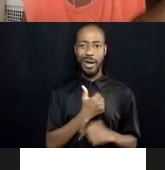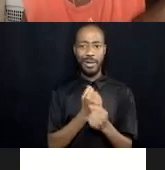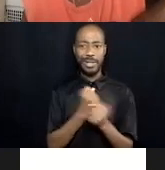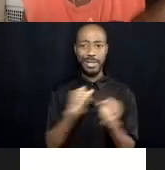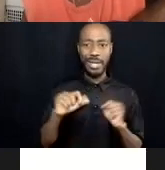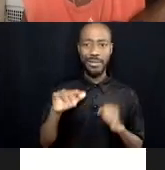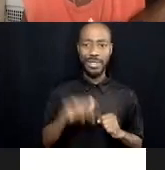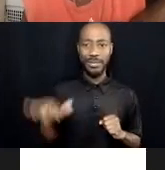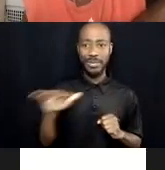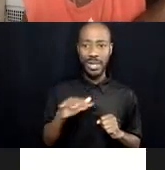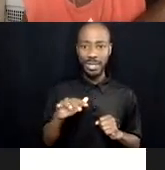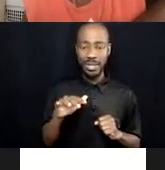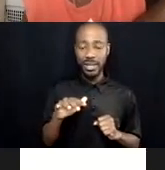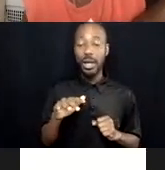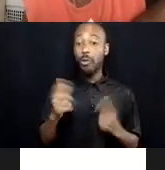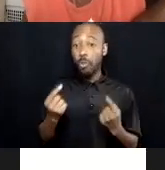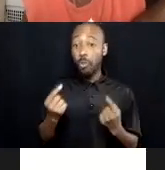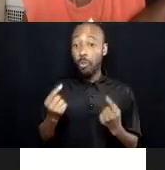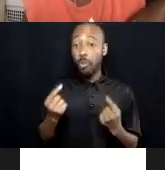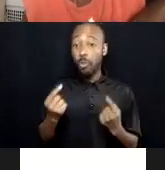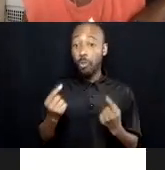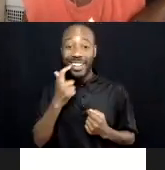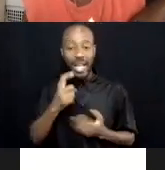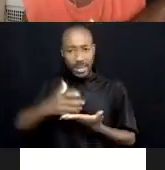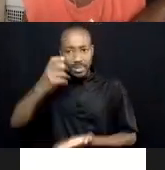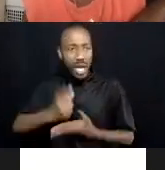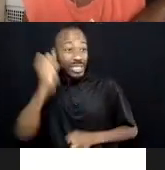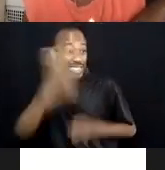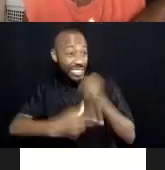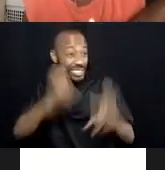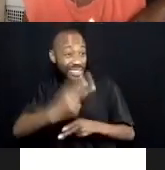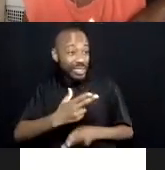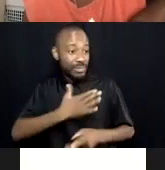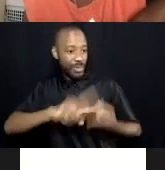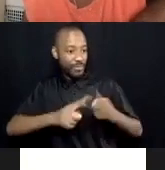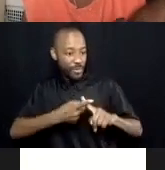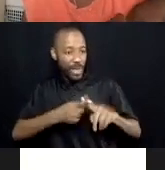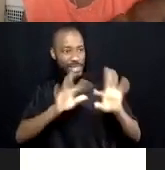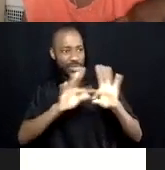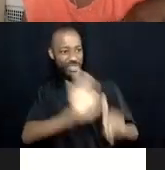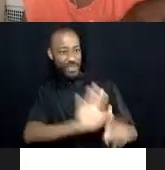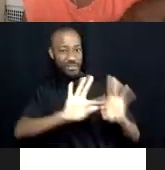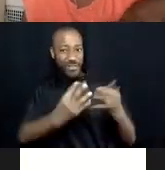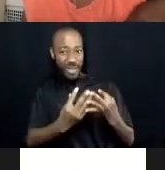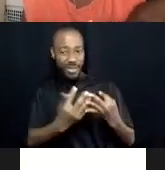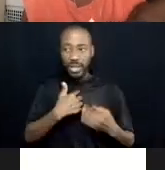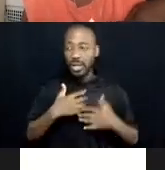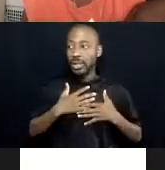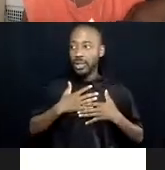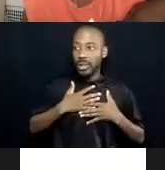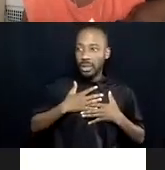were throwing glass bottles at my friends and family. And I was really nervous for them because